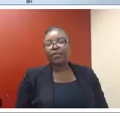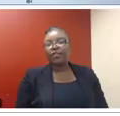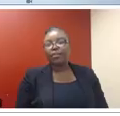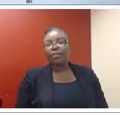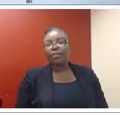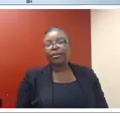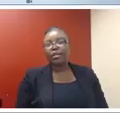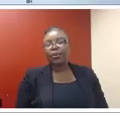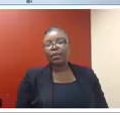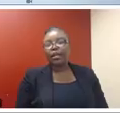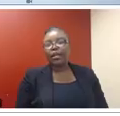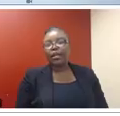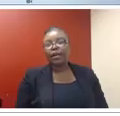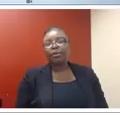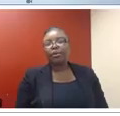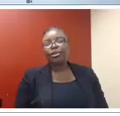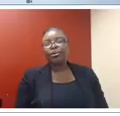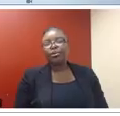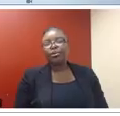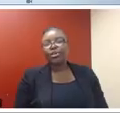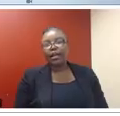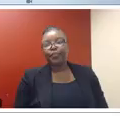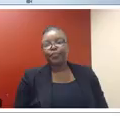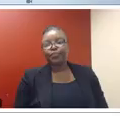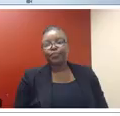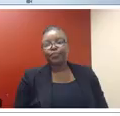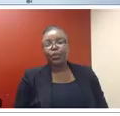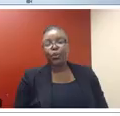about innovative approaches, certainly